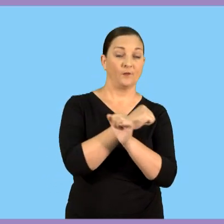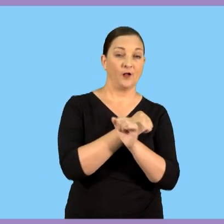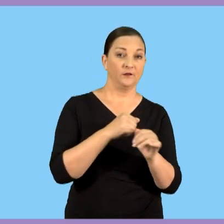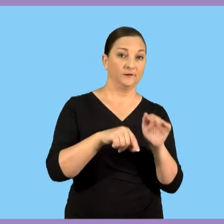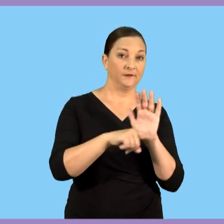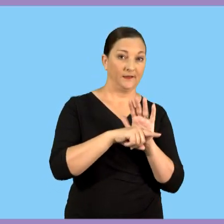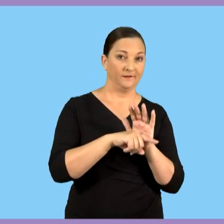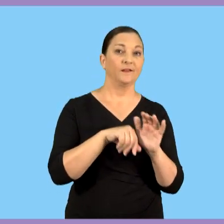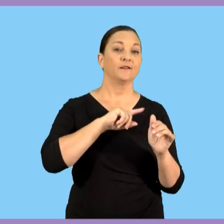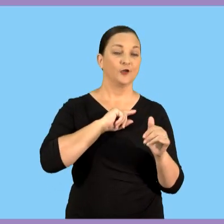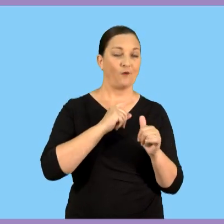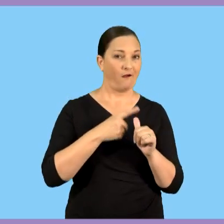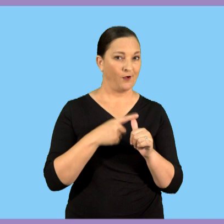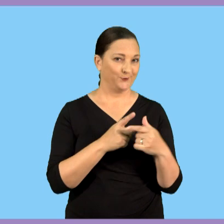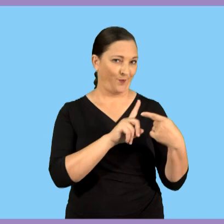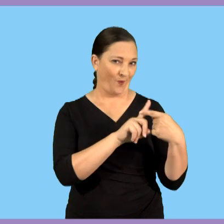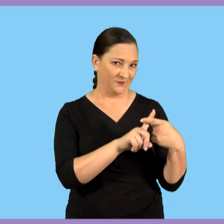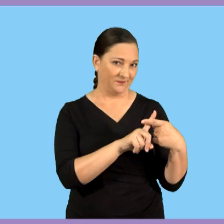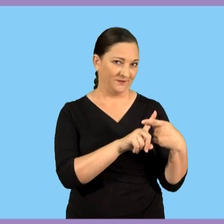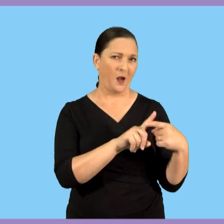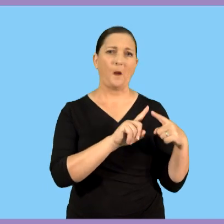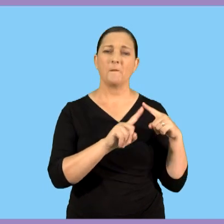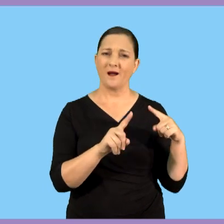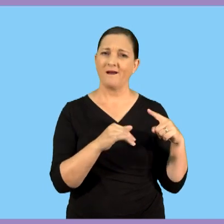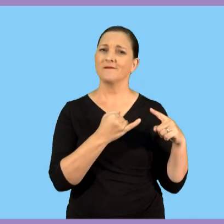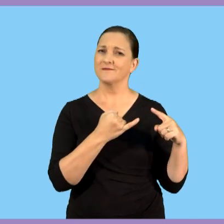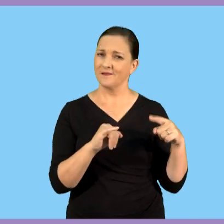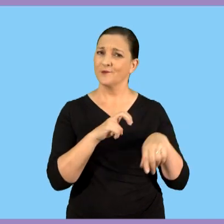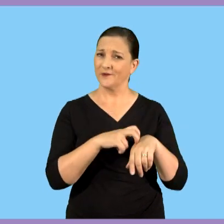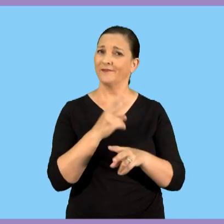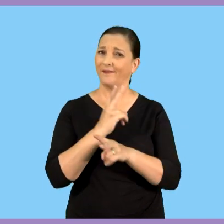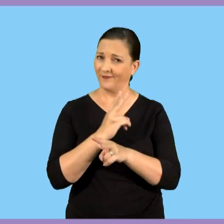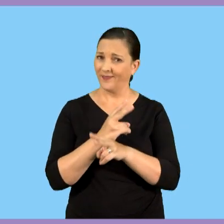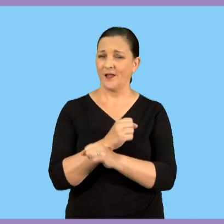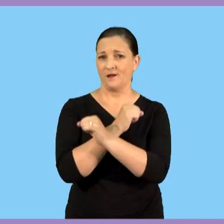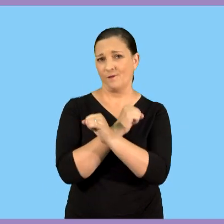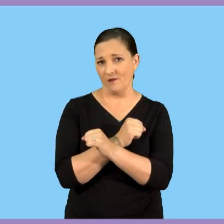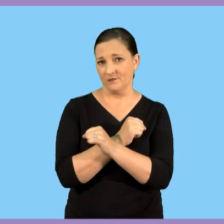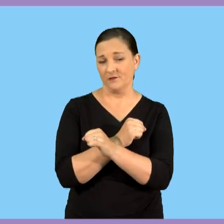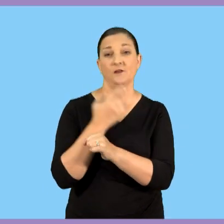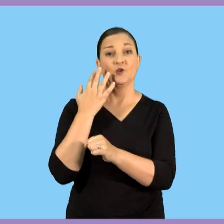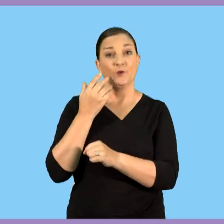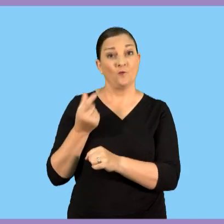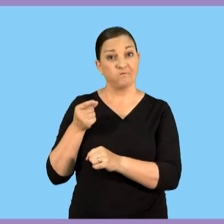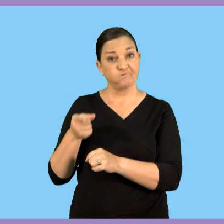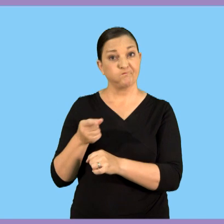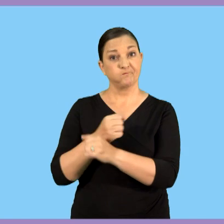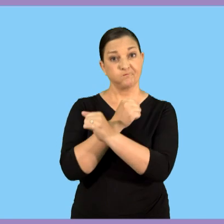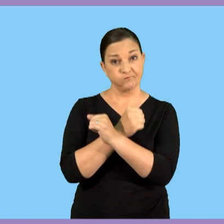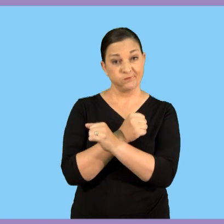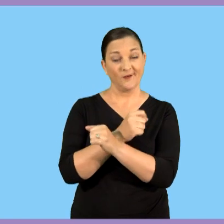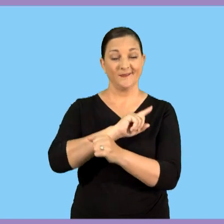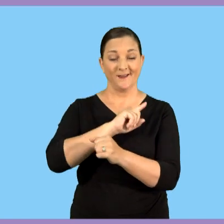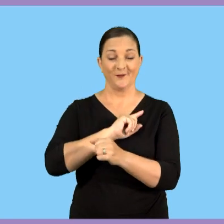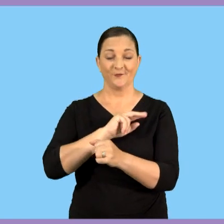the answer is going to give us a positive. But we still have to include that third negative number there. And when we do include it there, it's going